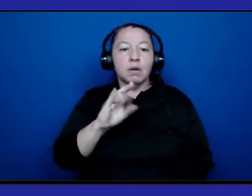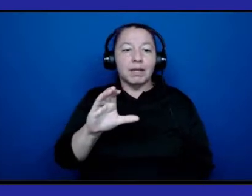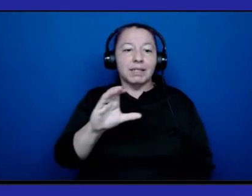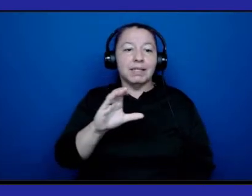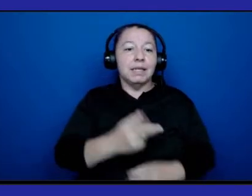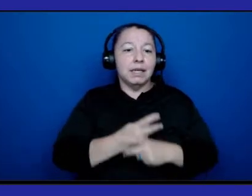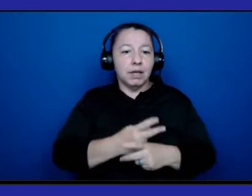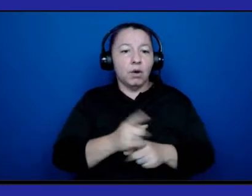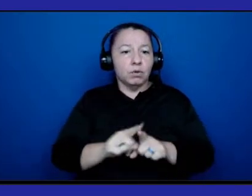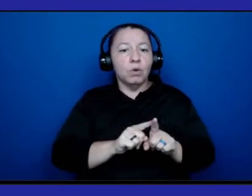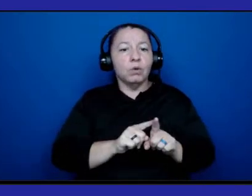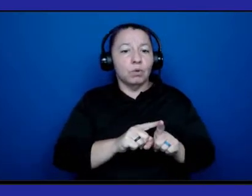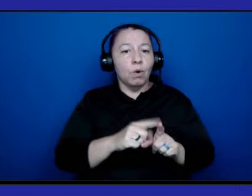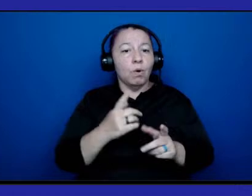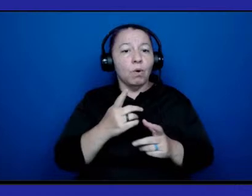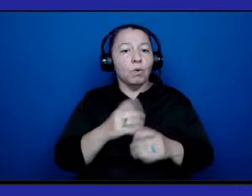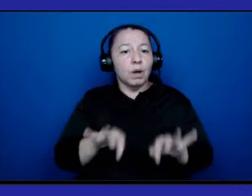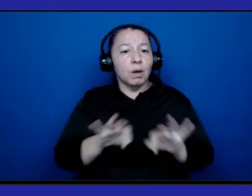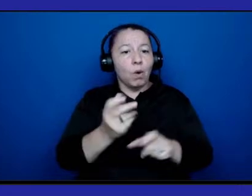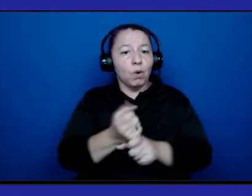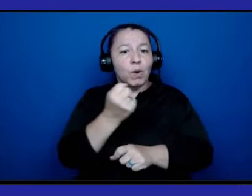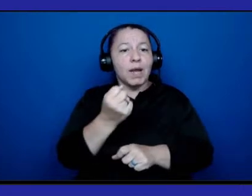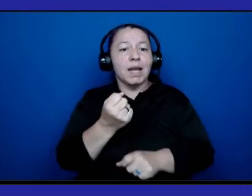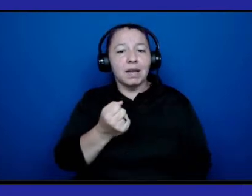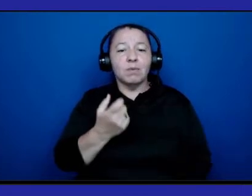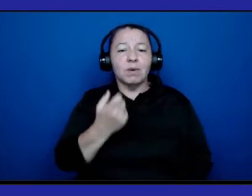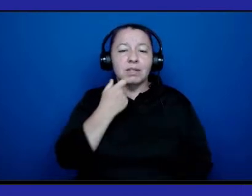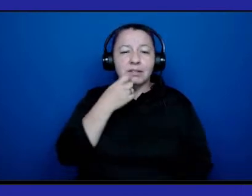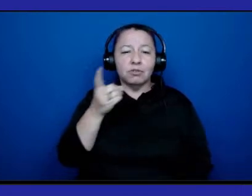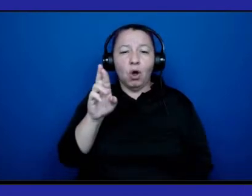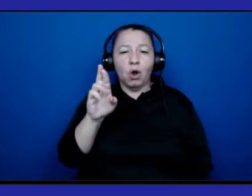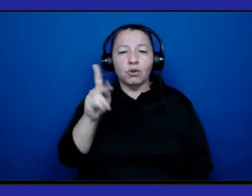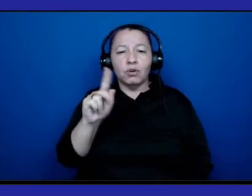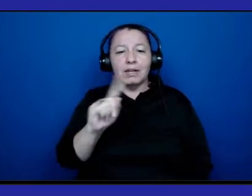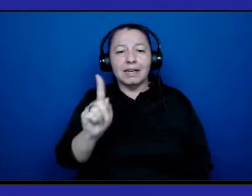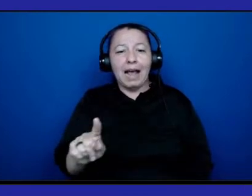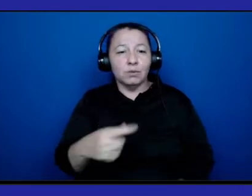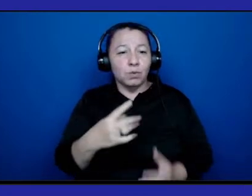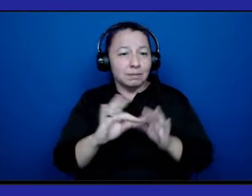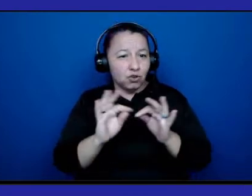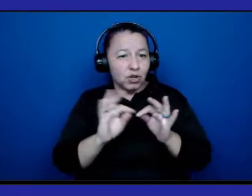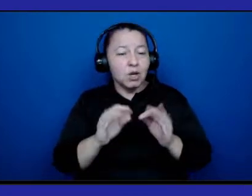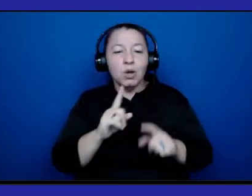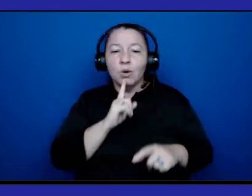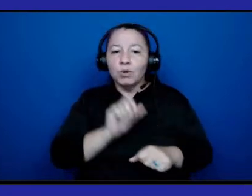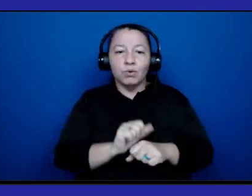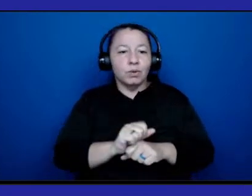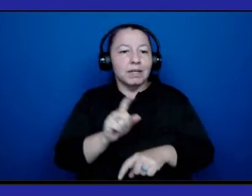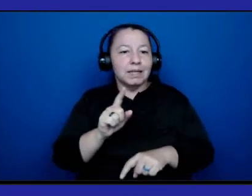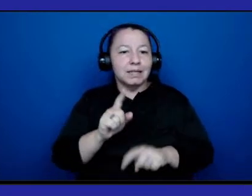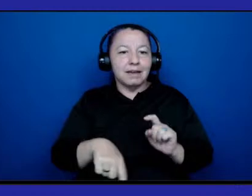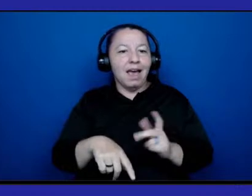for the system. What Dr. Katz was talking about, those who truly cannot be insured. We're up to